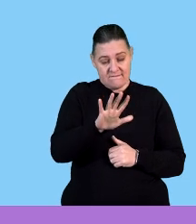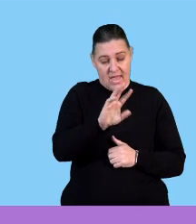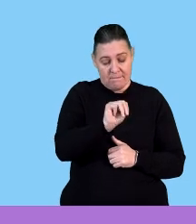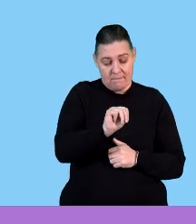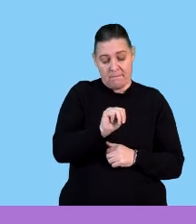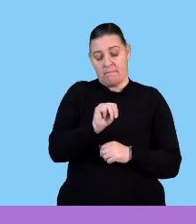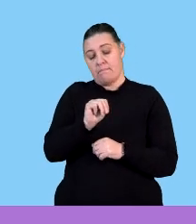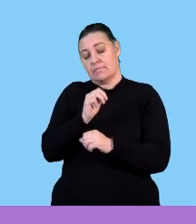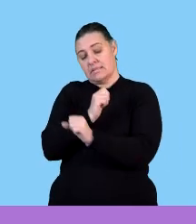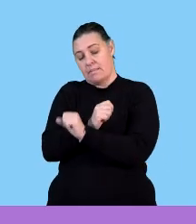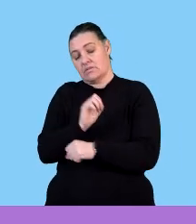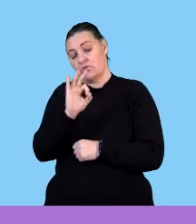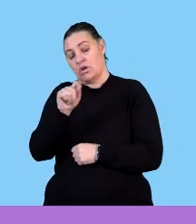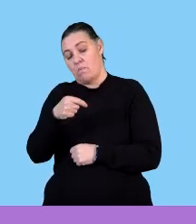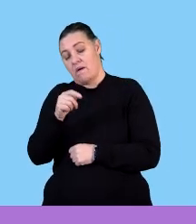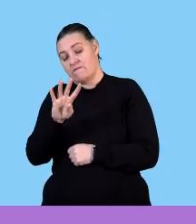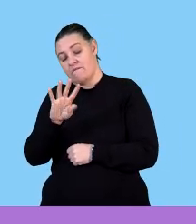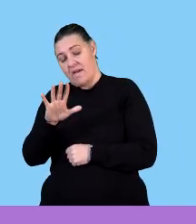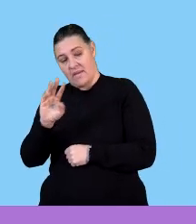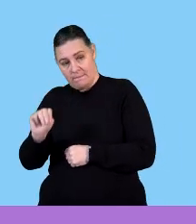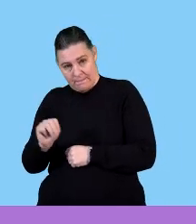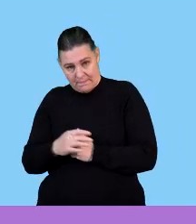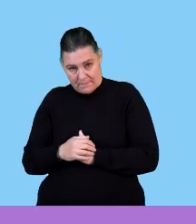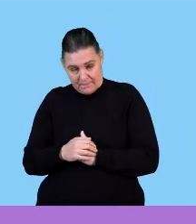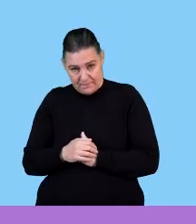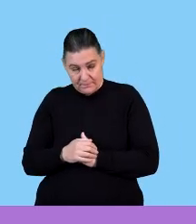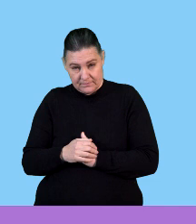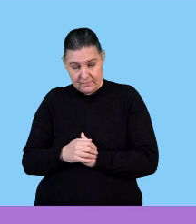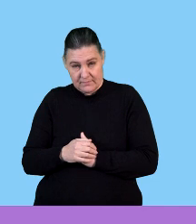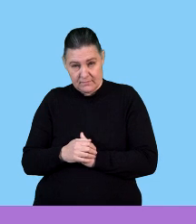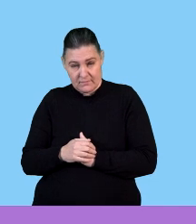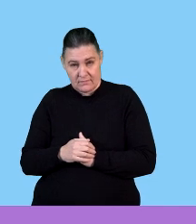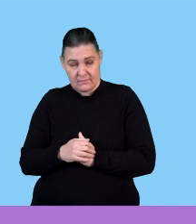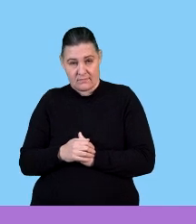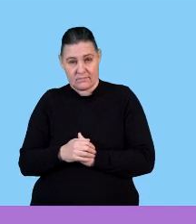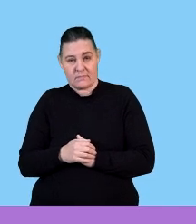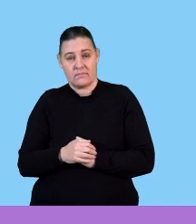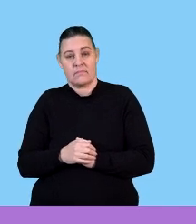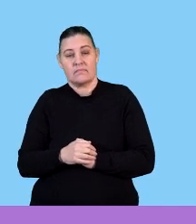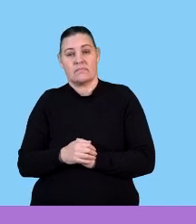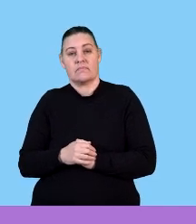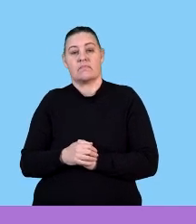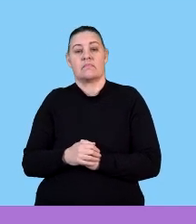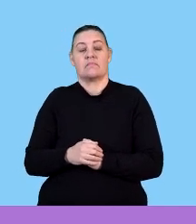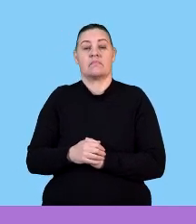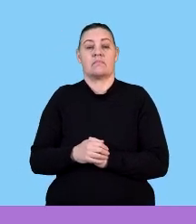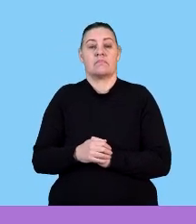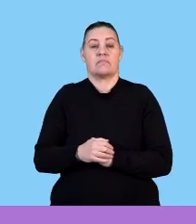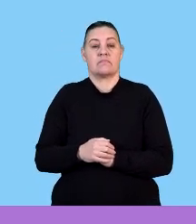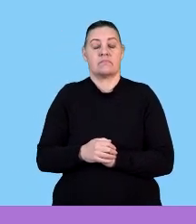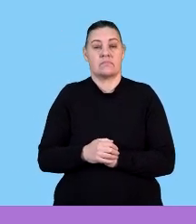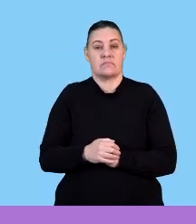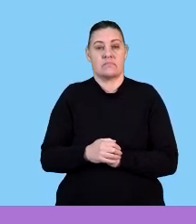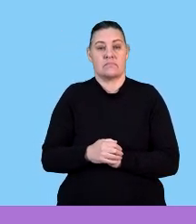3,45 meters by 3,45 meters. All right, the outer dimensions again of bedroom 2 are 3,45